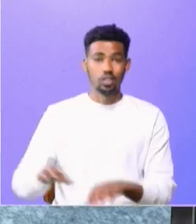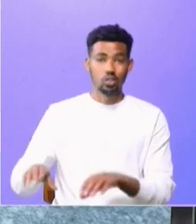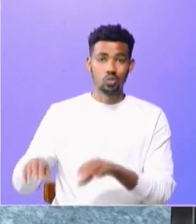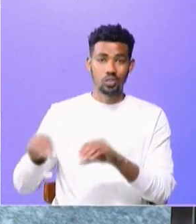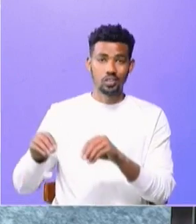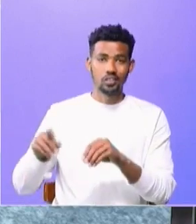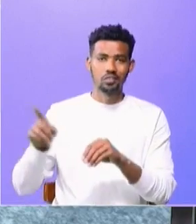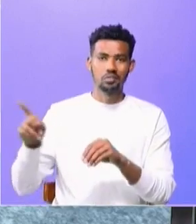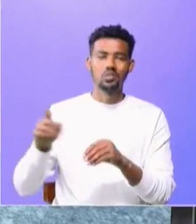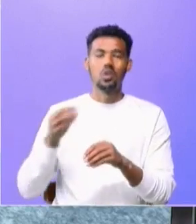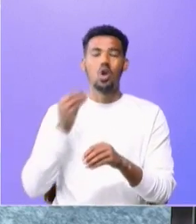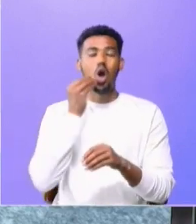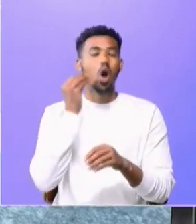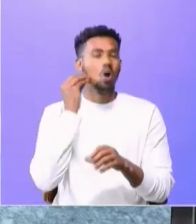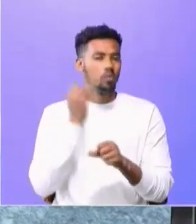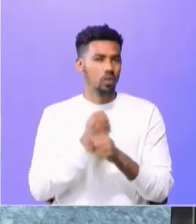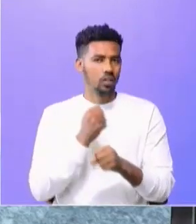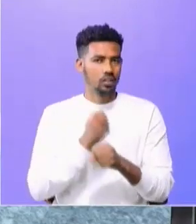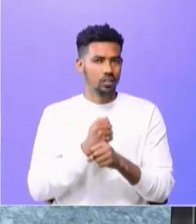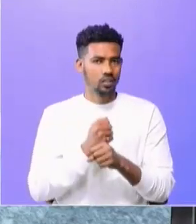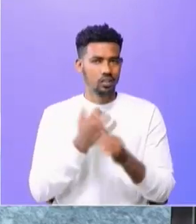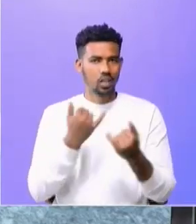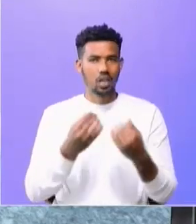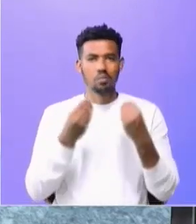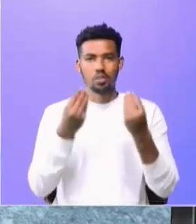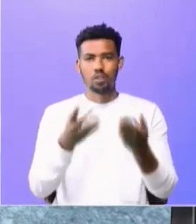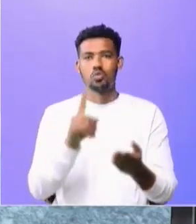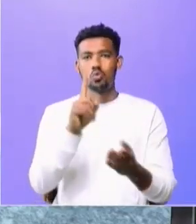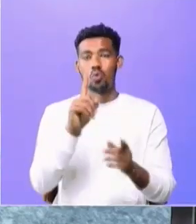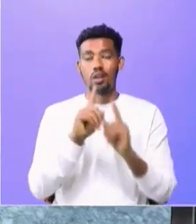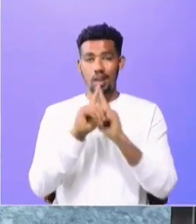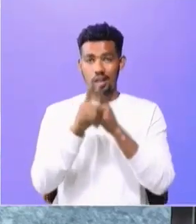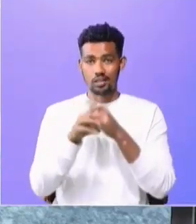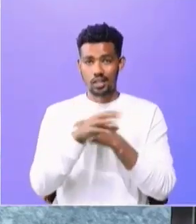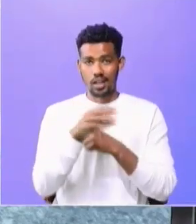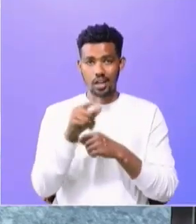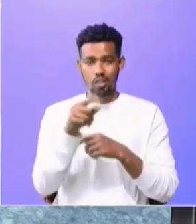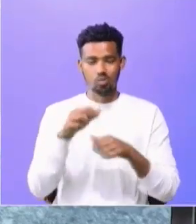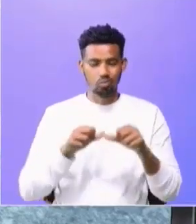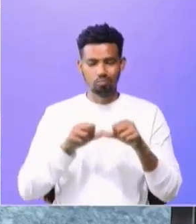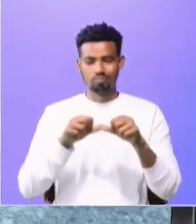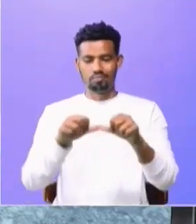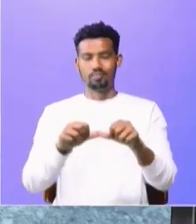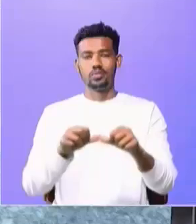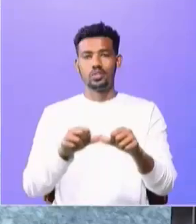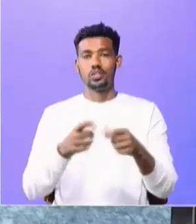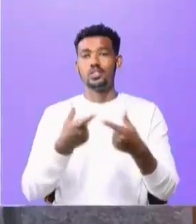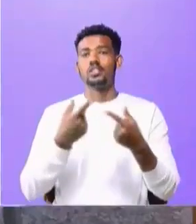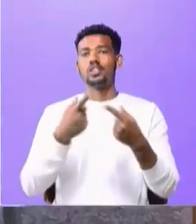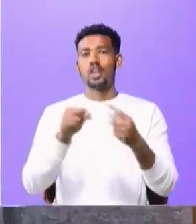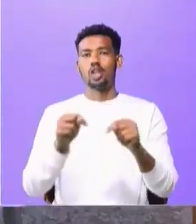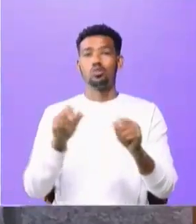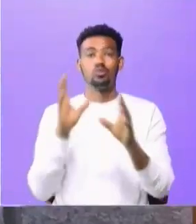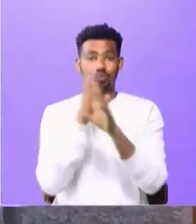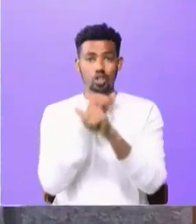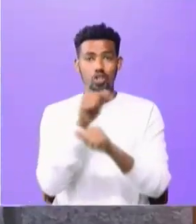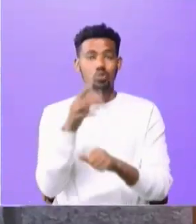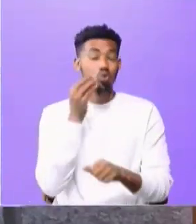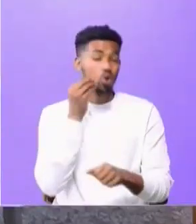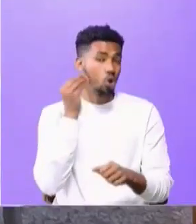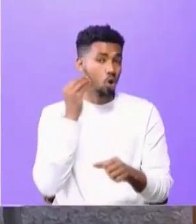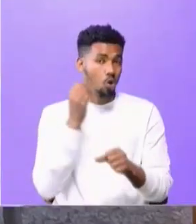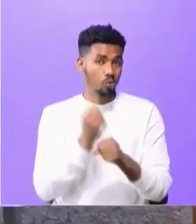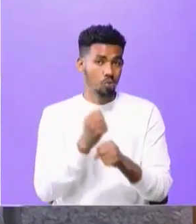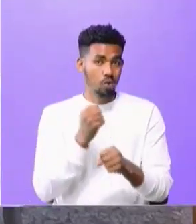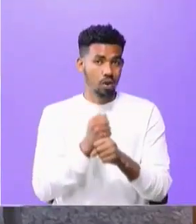Students, here is your homework. Let me give you one answer, and you are keep going, and you are trying to finish your homework.